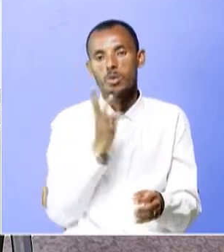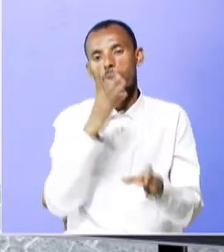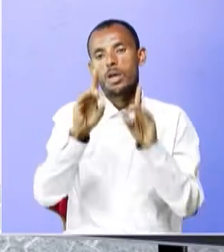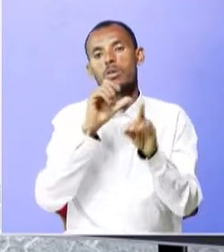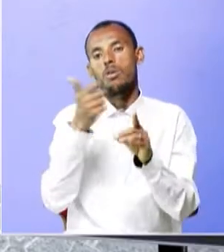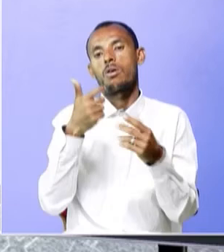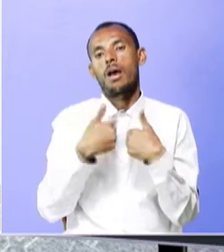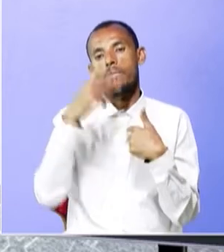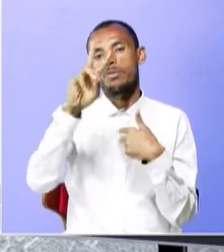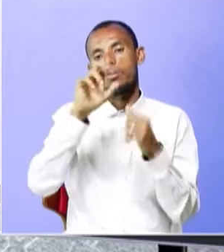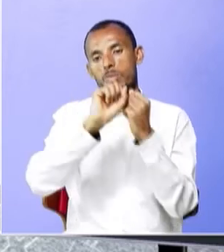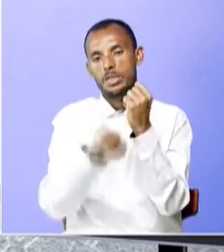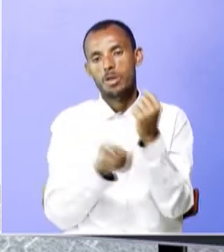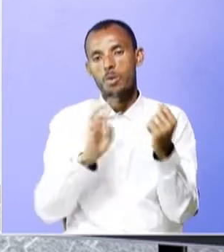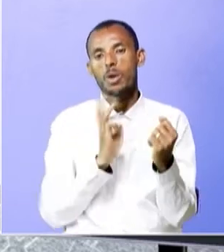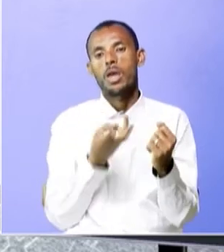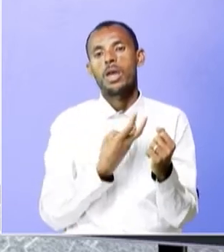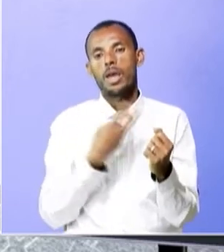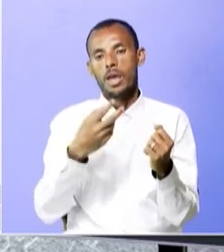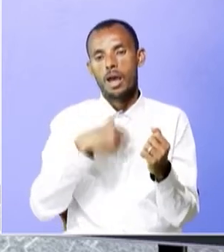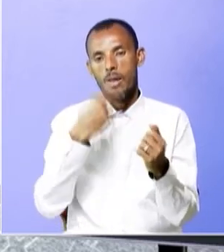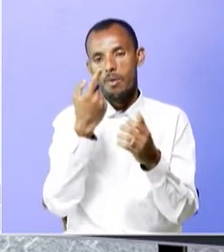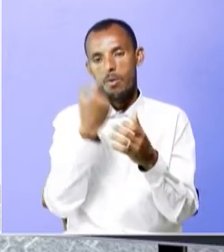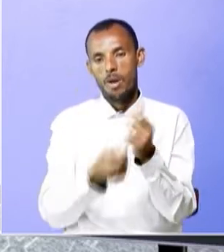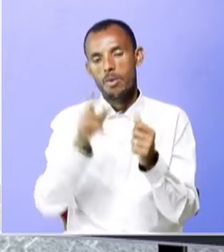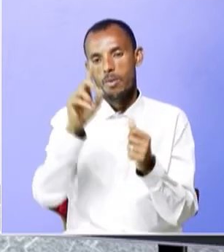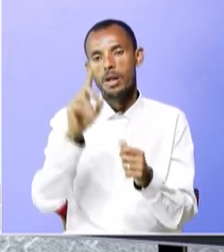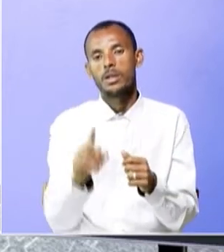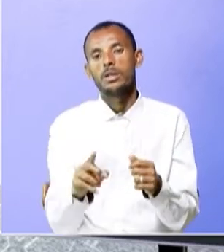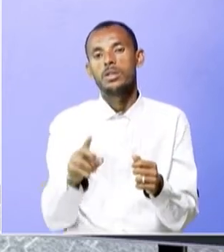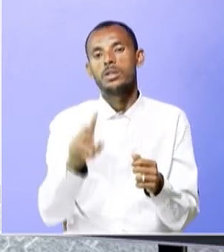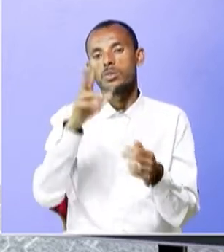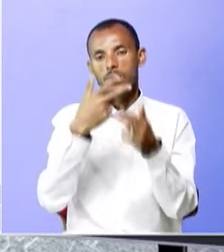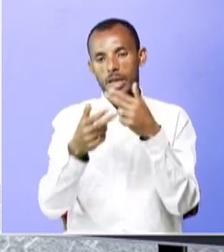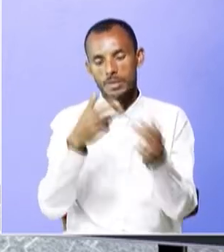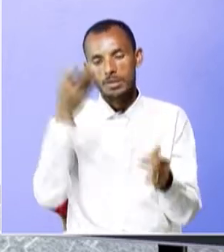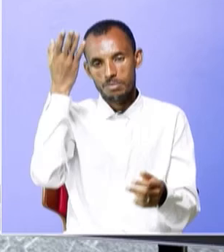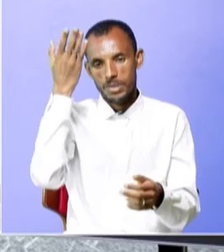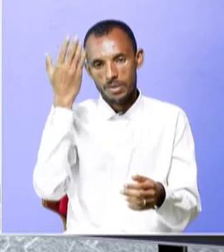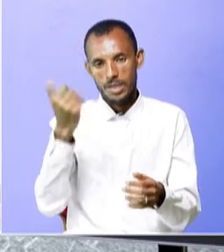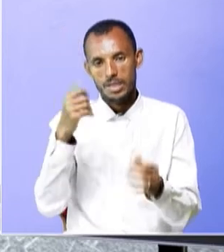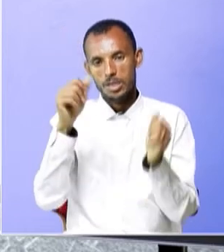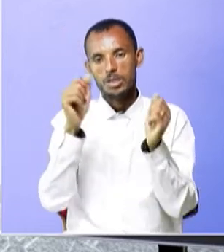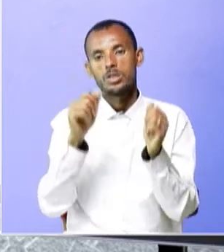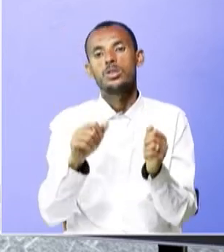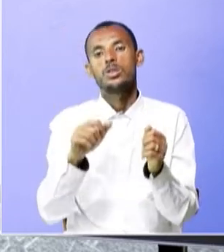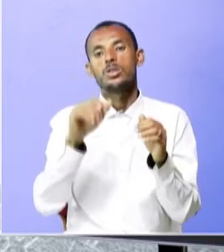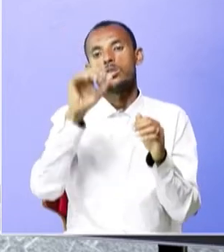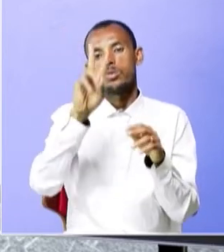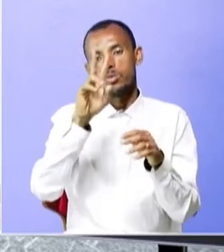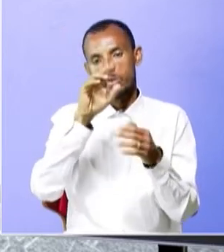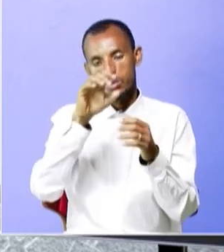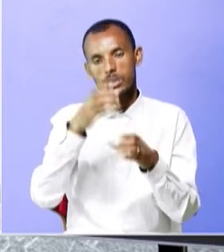bases. We use 2 times area of the bases for the previous two solid figures, for